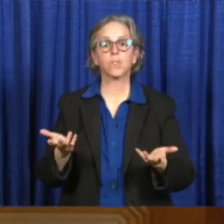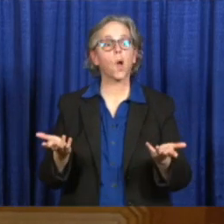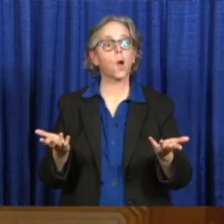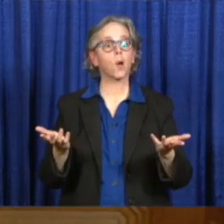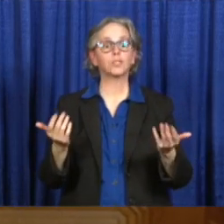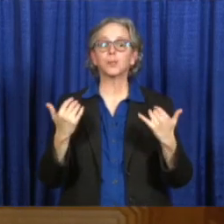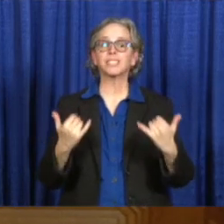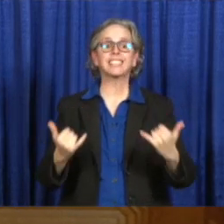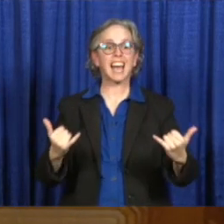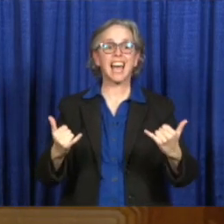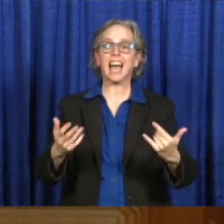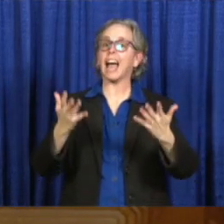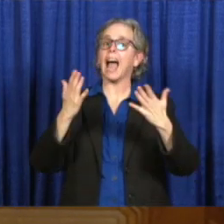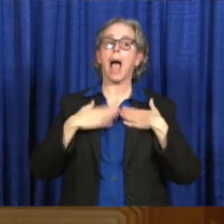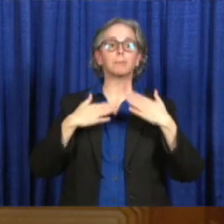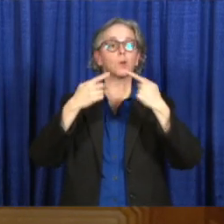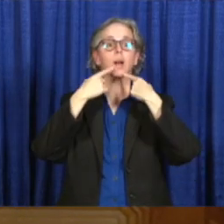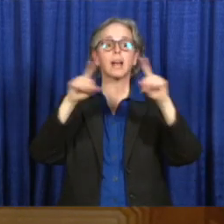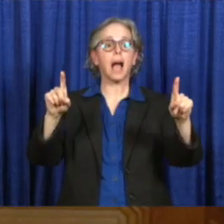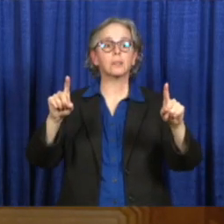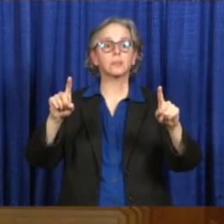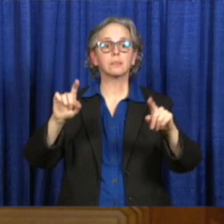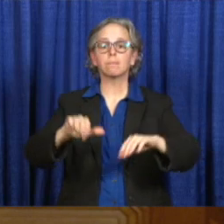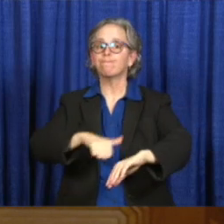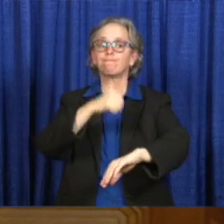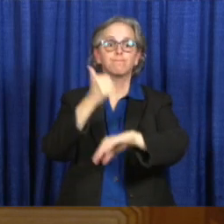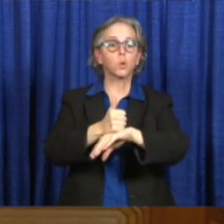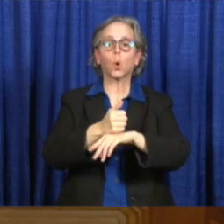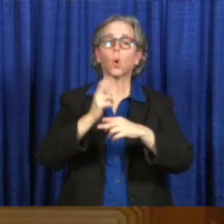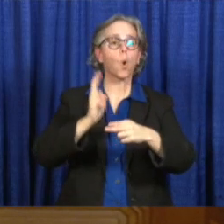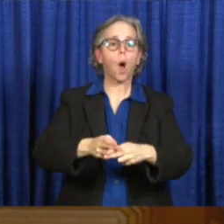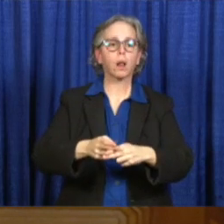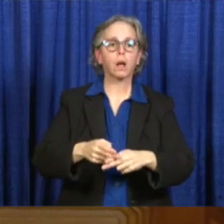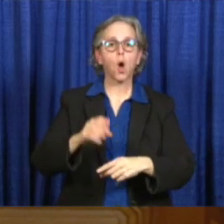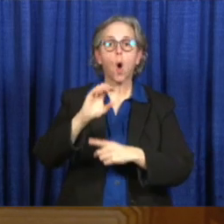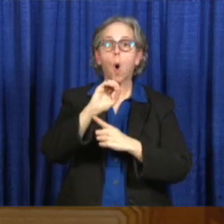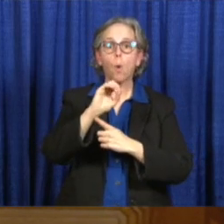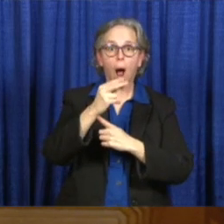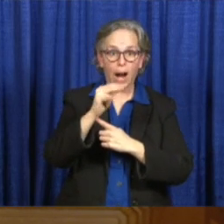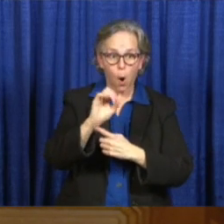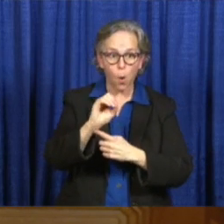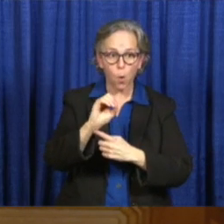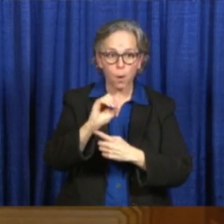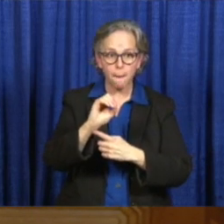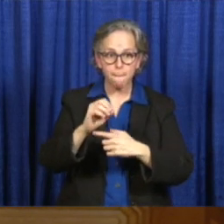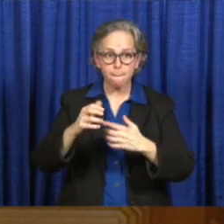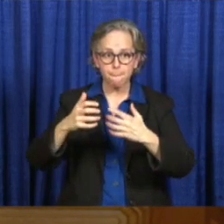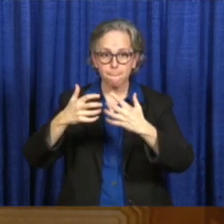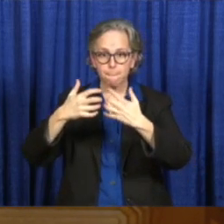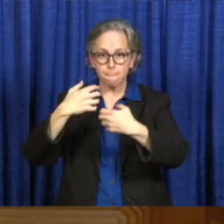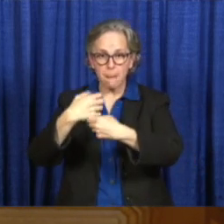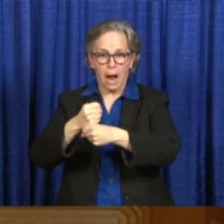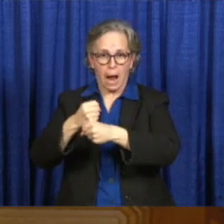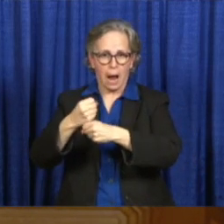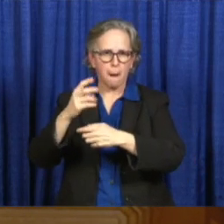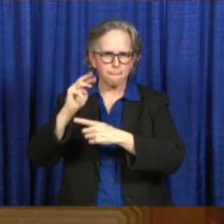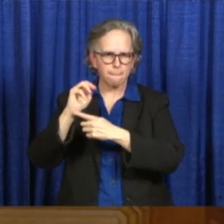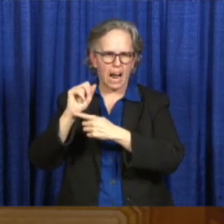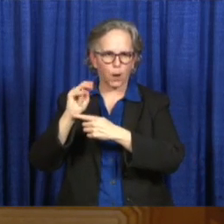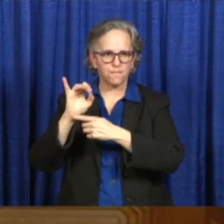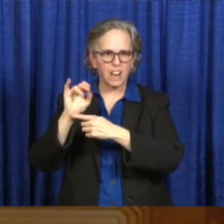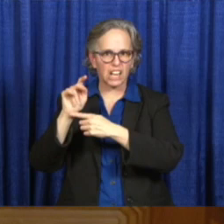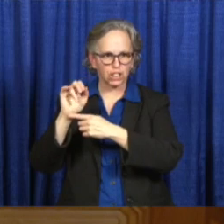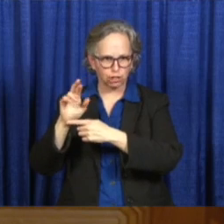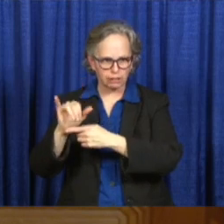the establishment of what we're calling the Ohio Manufacturing Alliance to fight COVID-19. The Ohio